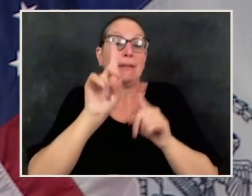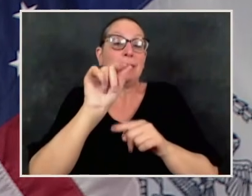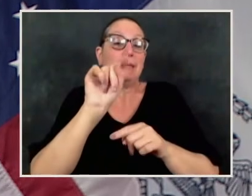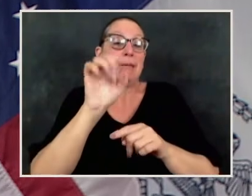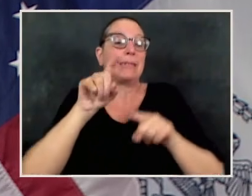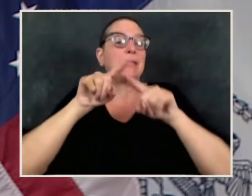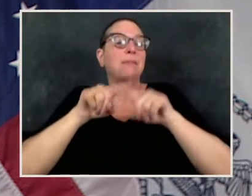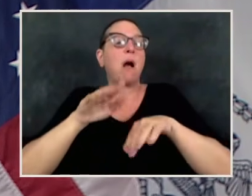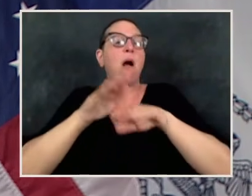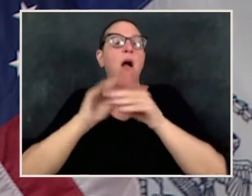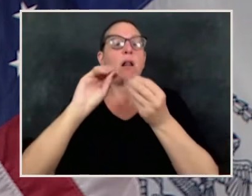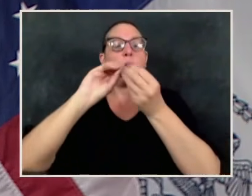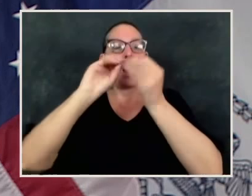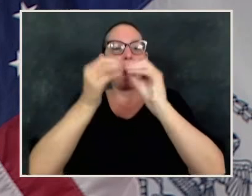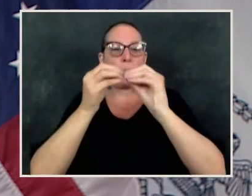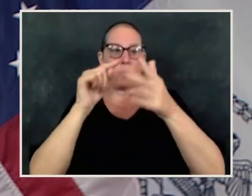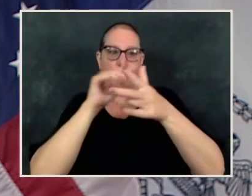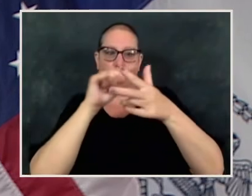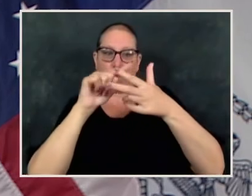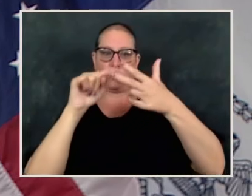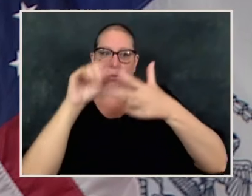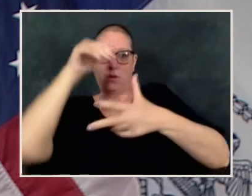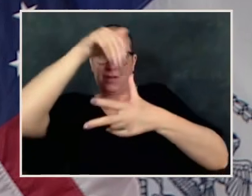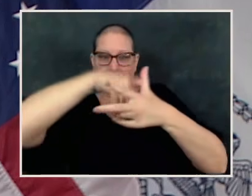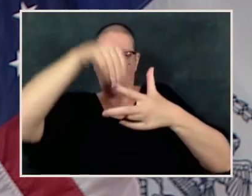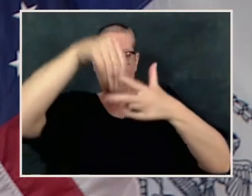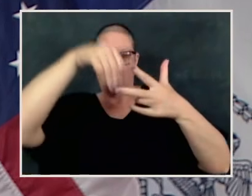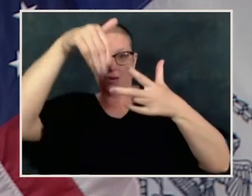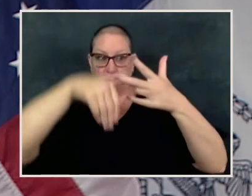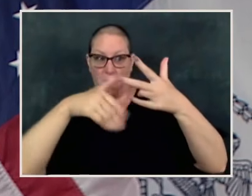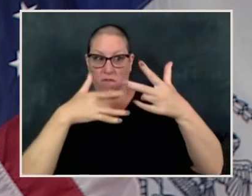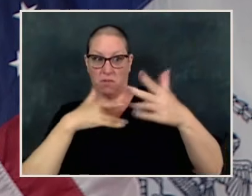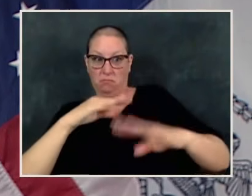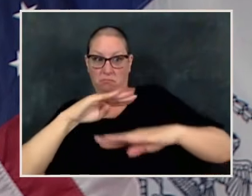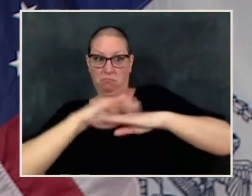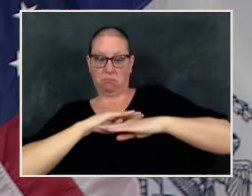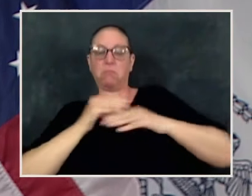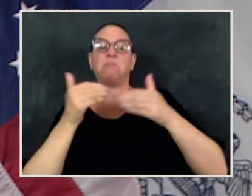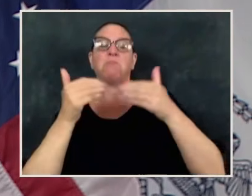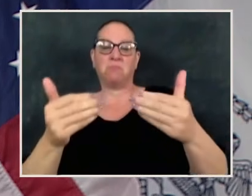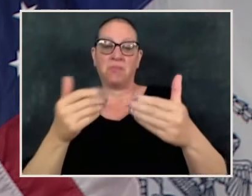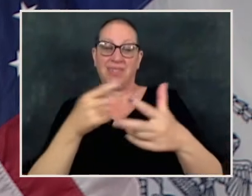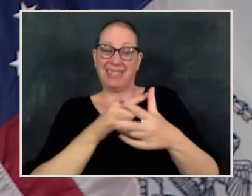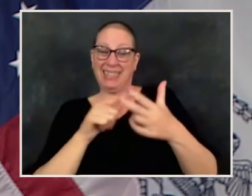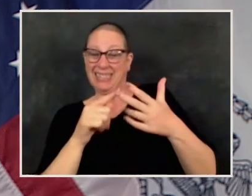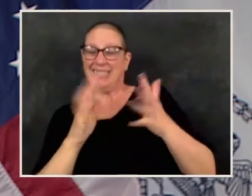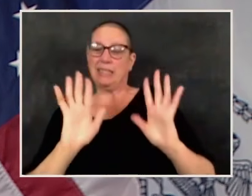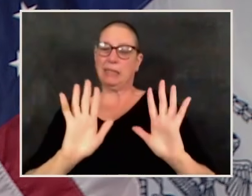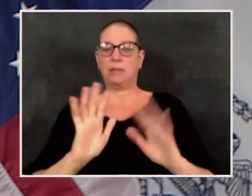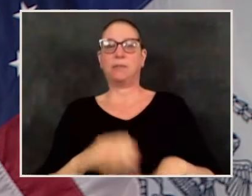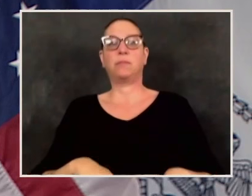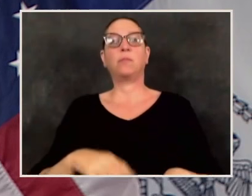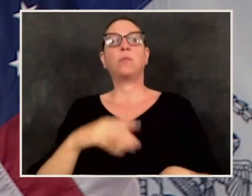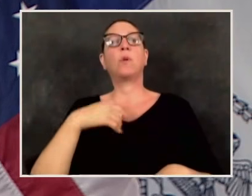year. But as I've said many times, we're going to be publishing a summer plan soon.